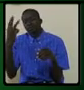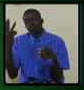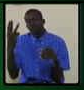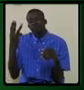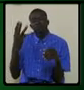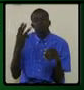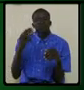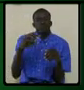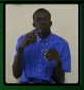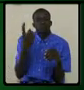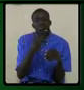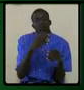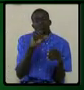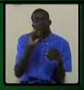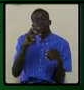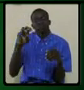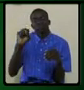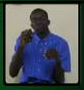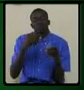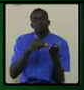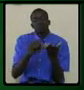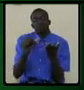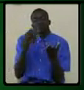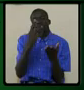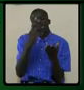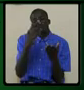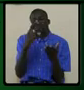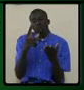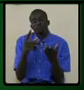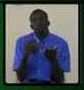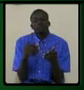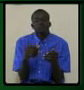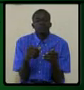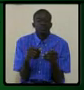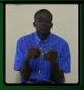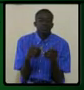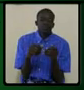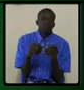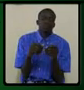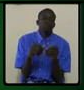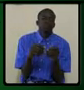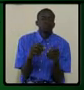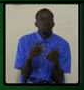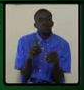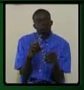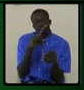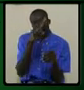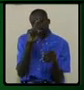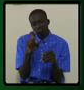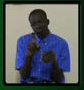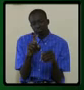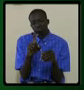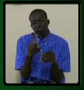5003. Each SMS costs 3 Namibian dollars. Now for the question.